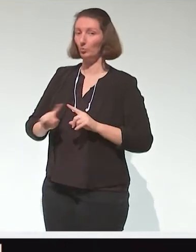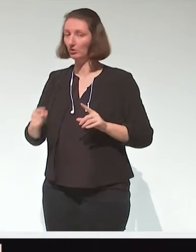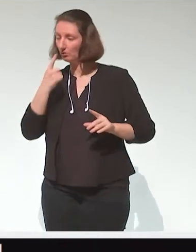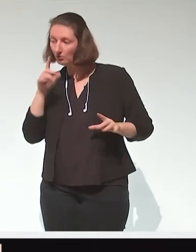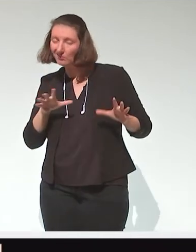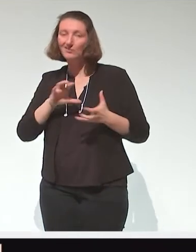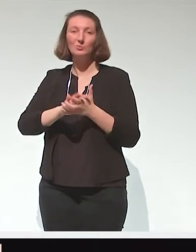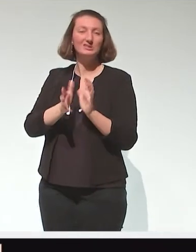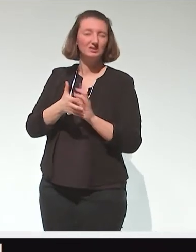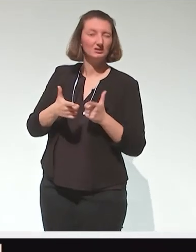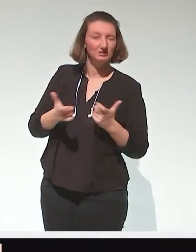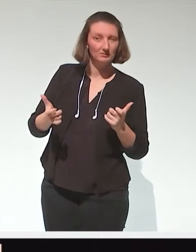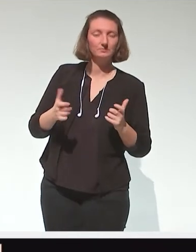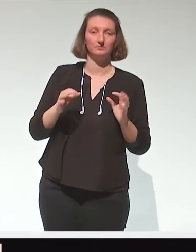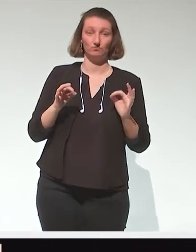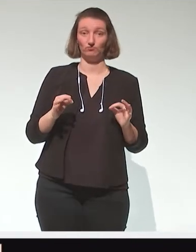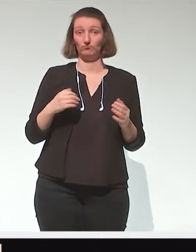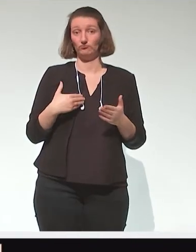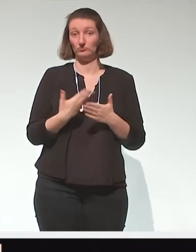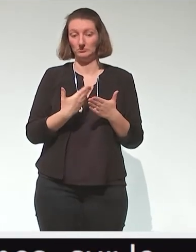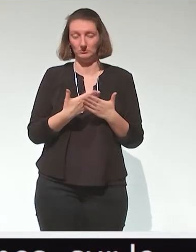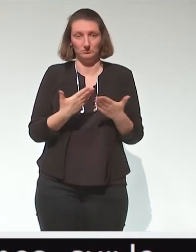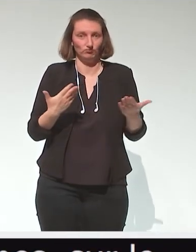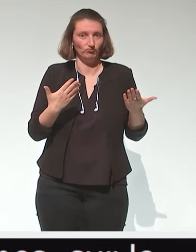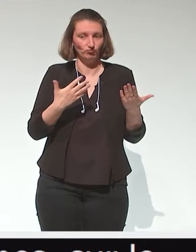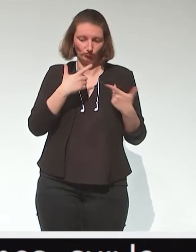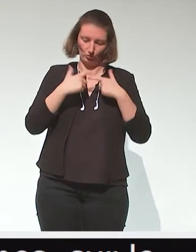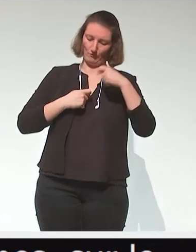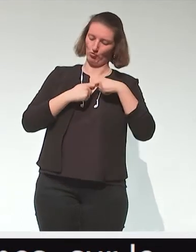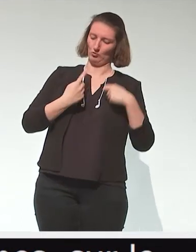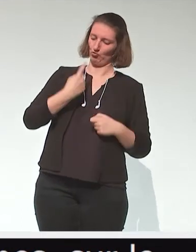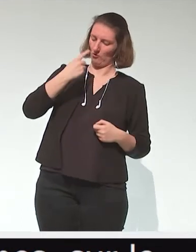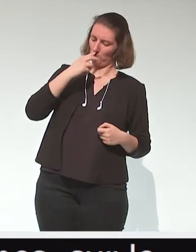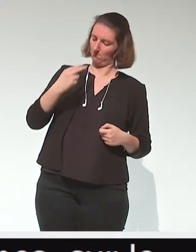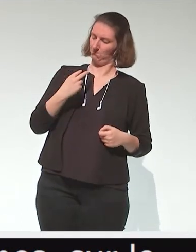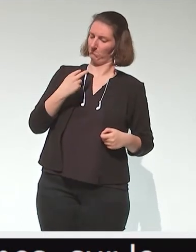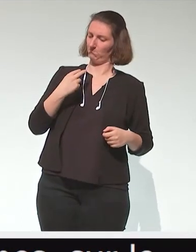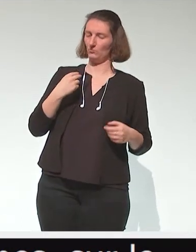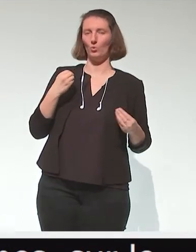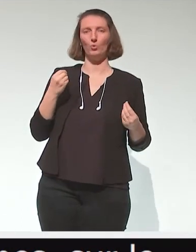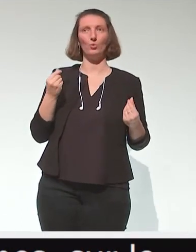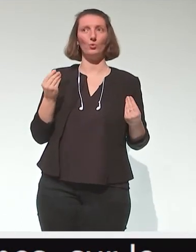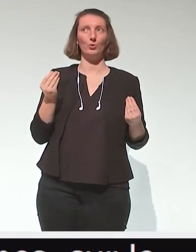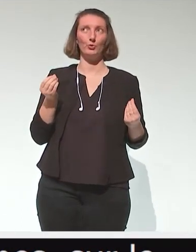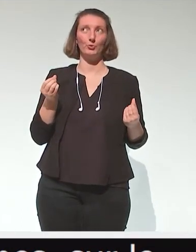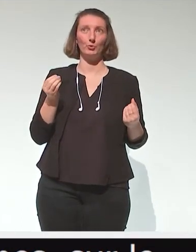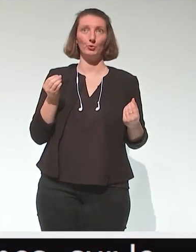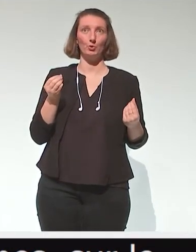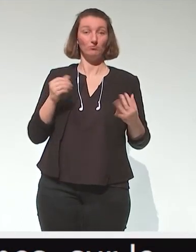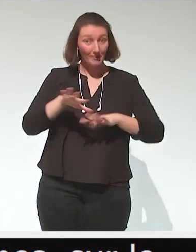not to welcome workers with disabilities,